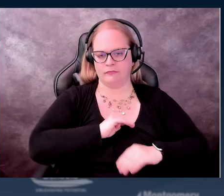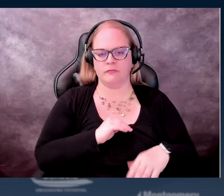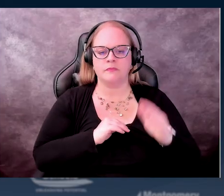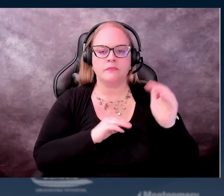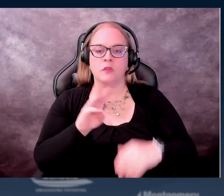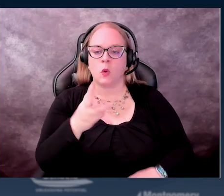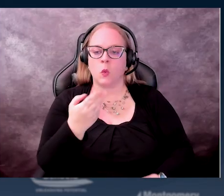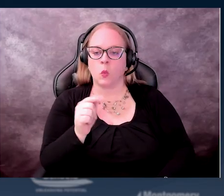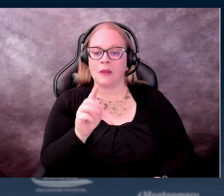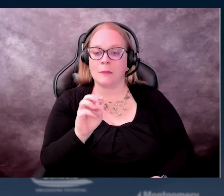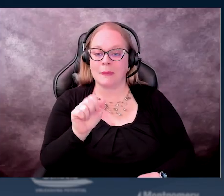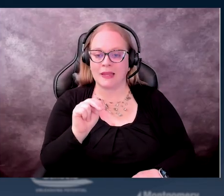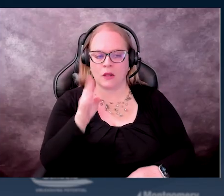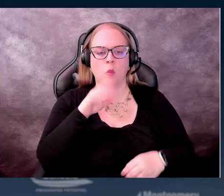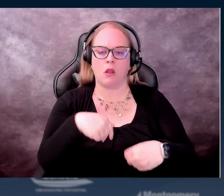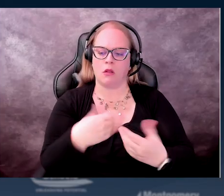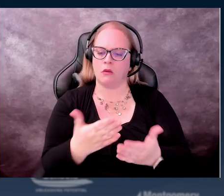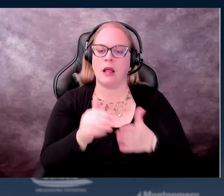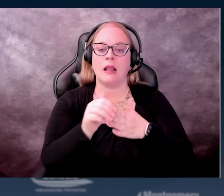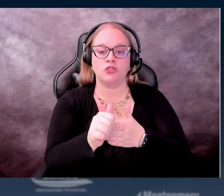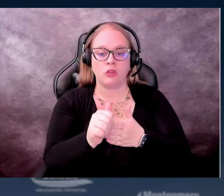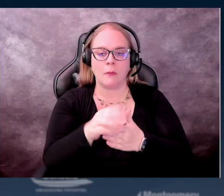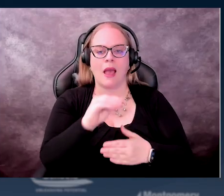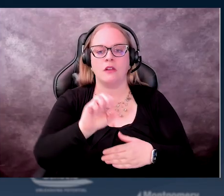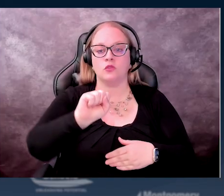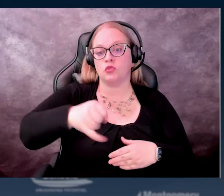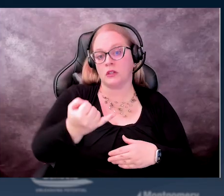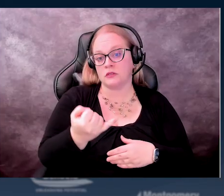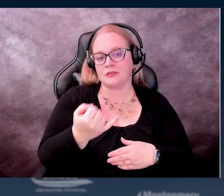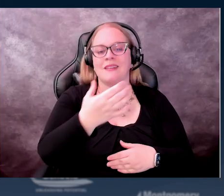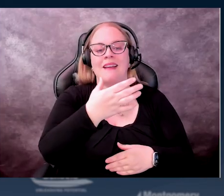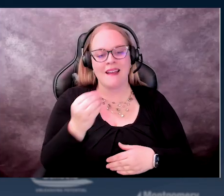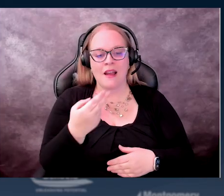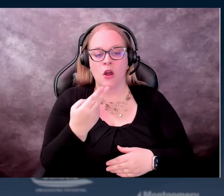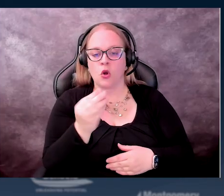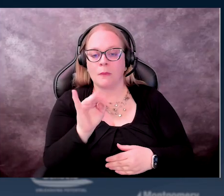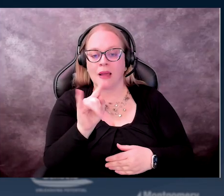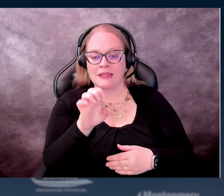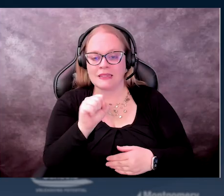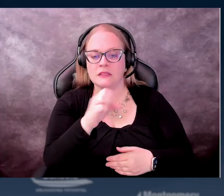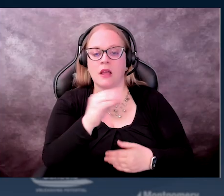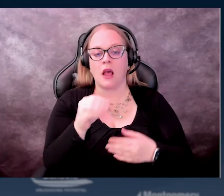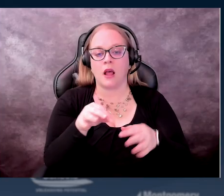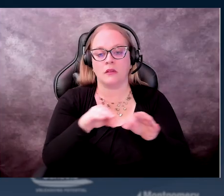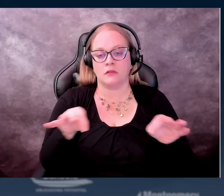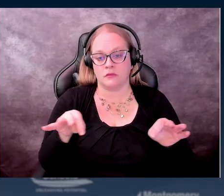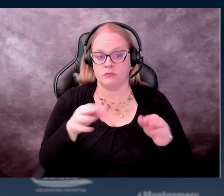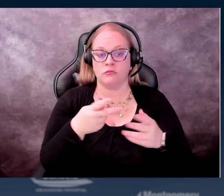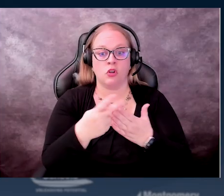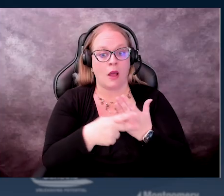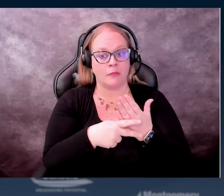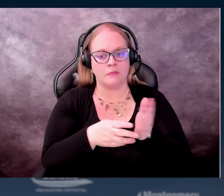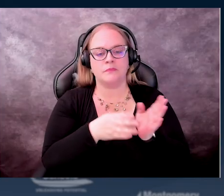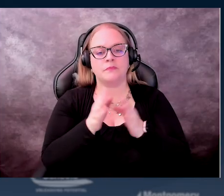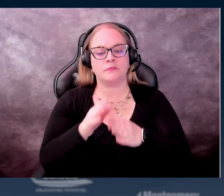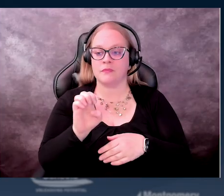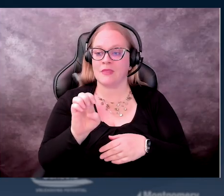Humanities and Language programs. Einstein will be hosting a medical science and healthcare pathways. In